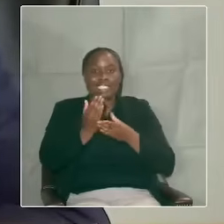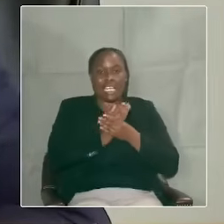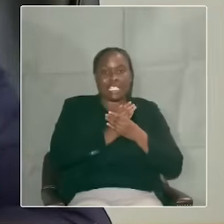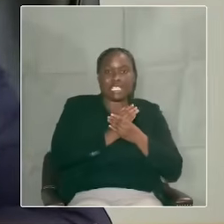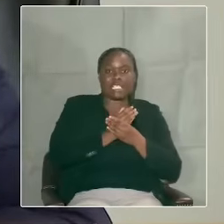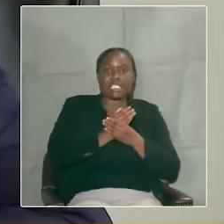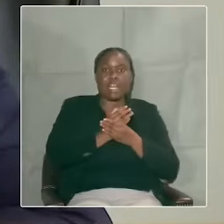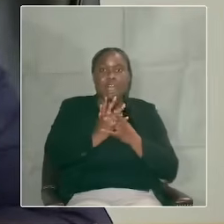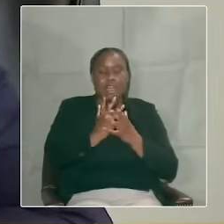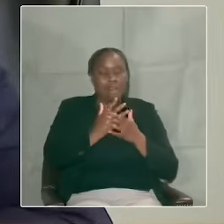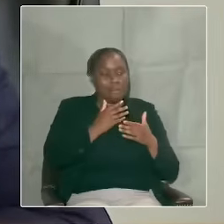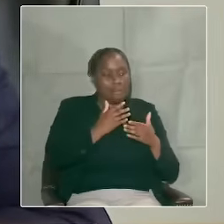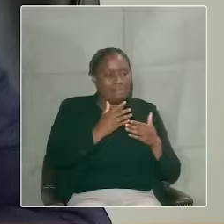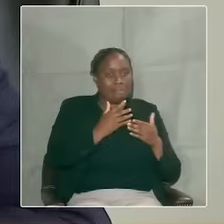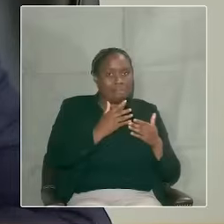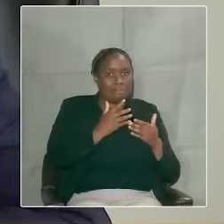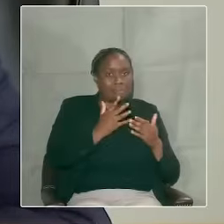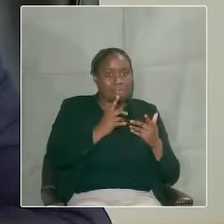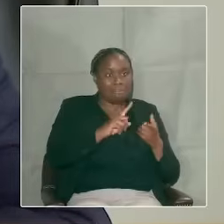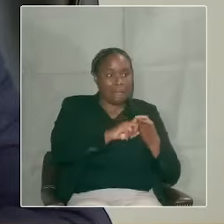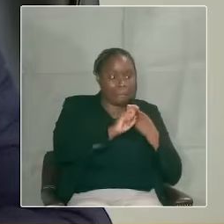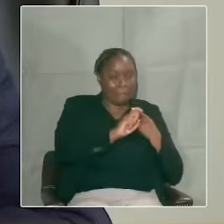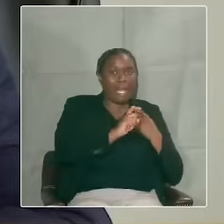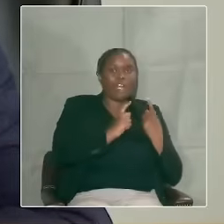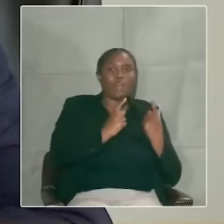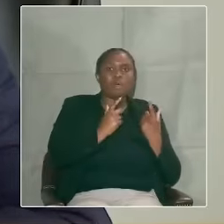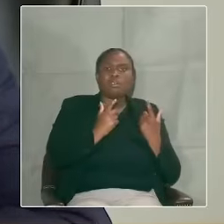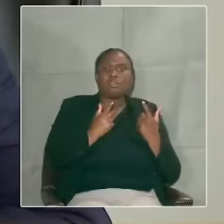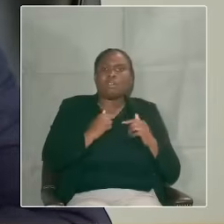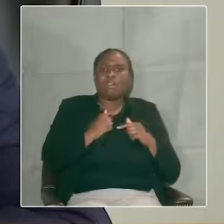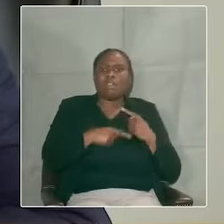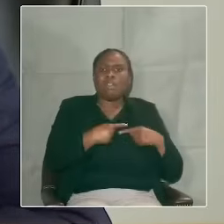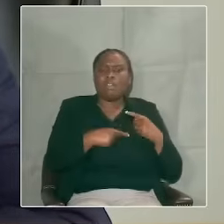the investigations that were still pending,